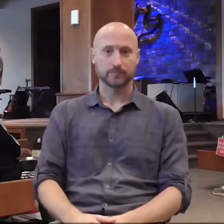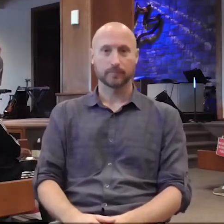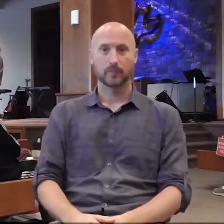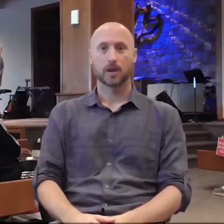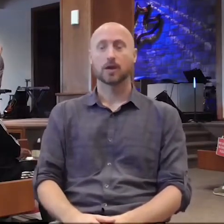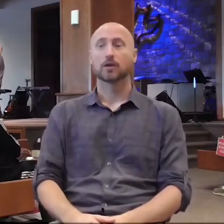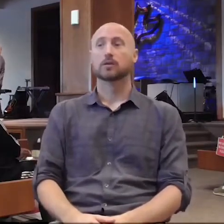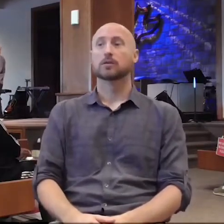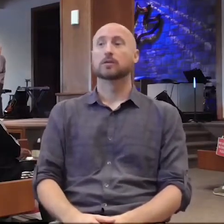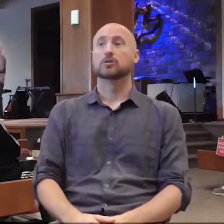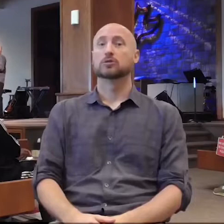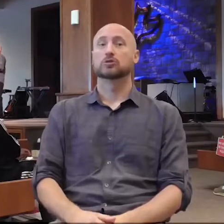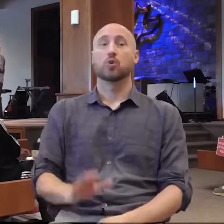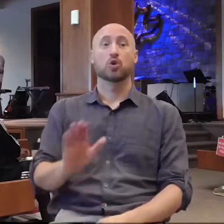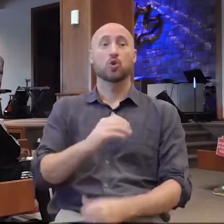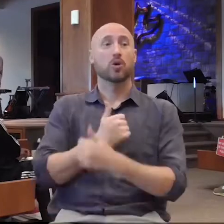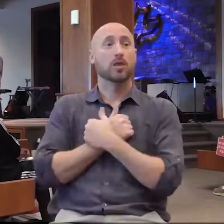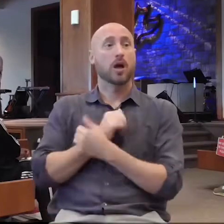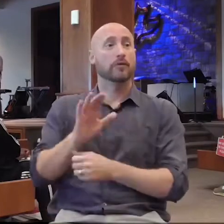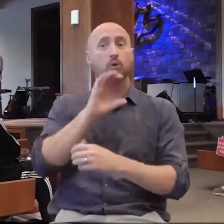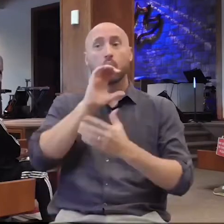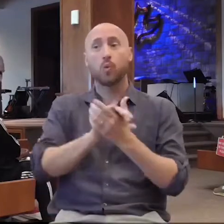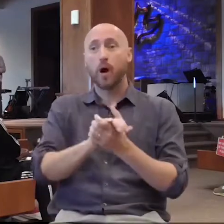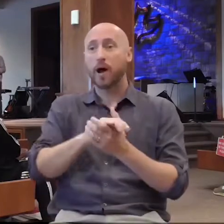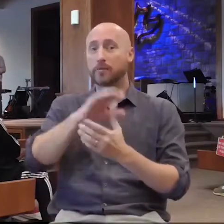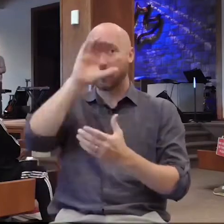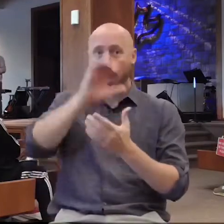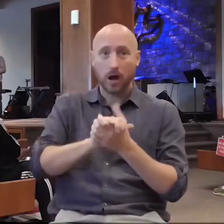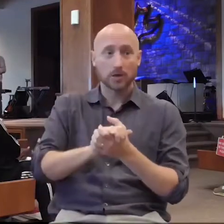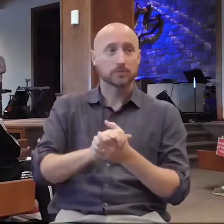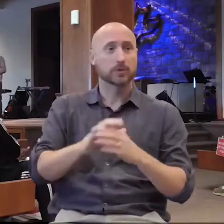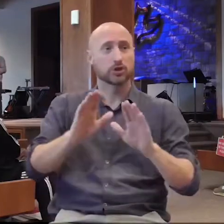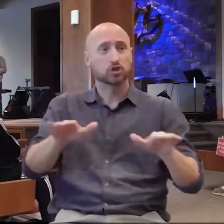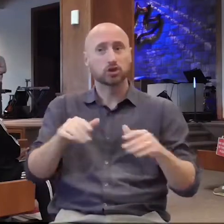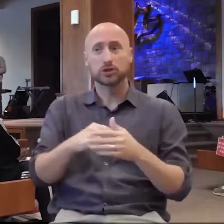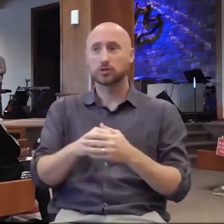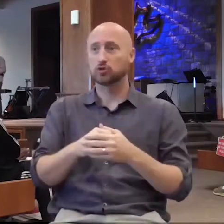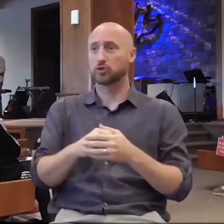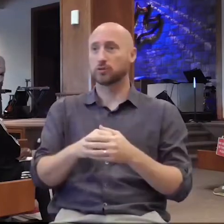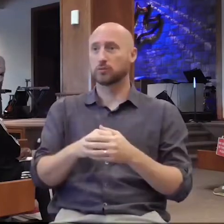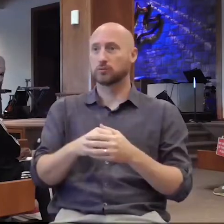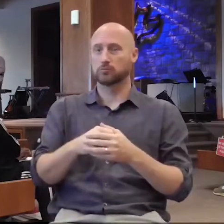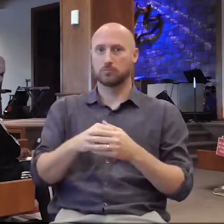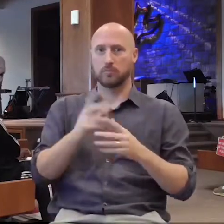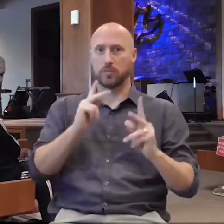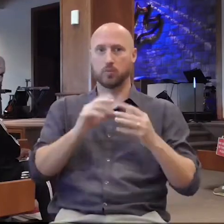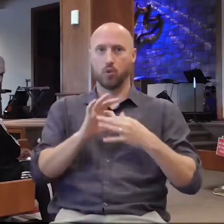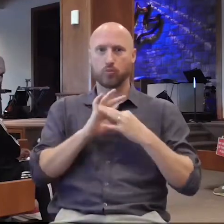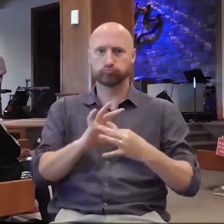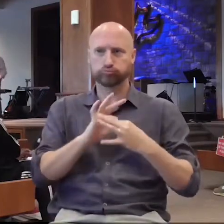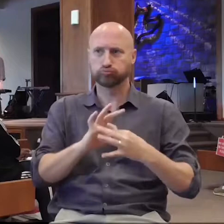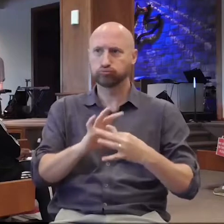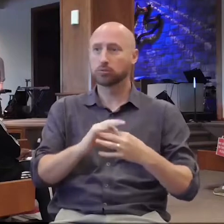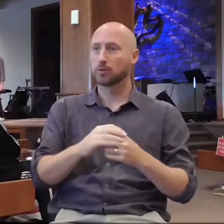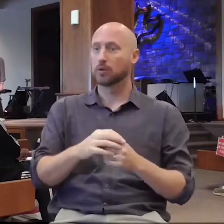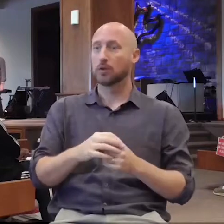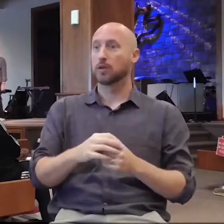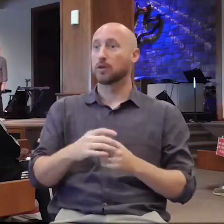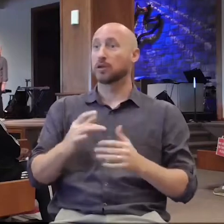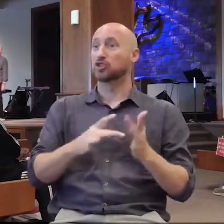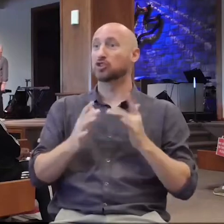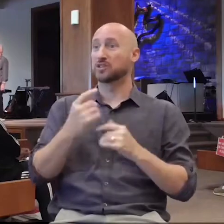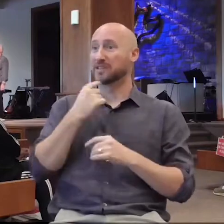your love, your wife, your kids, the people closer to you where there's passion. Jesus says, I hate the Nicolaitans. They step in